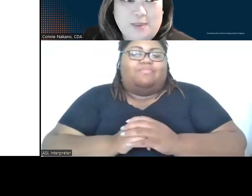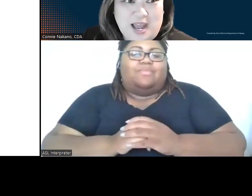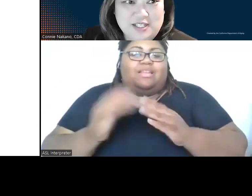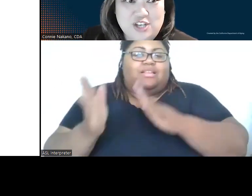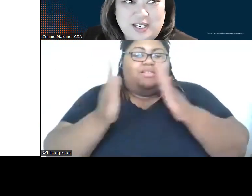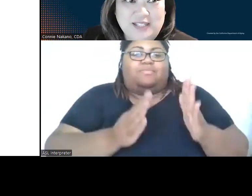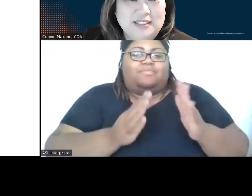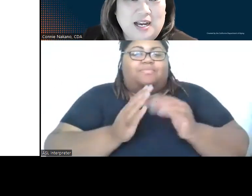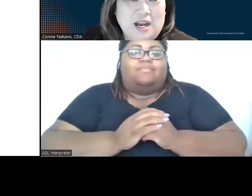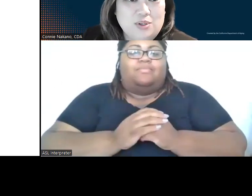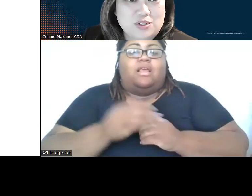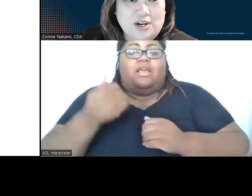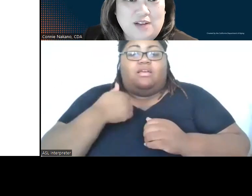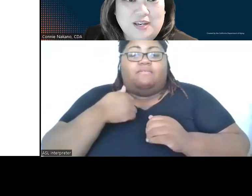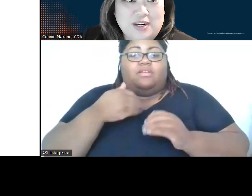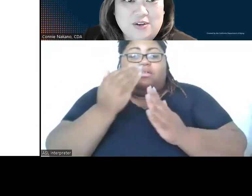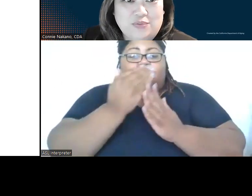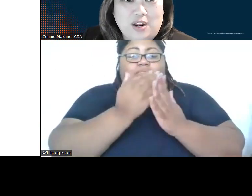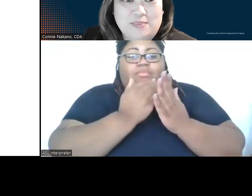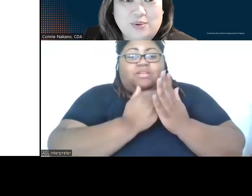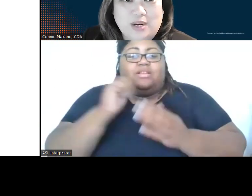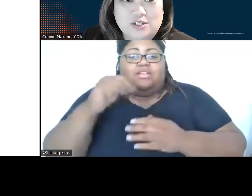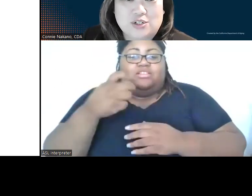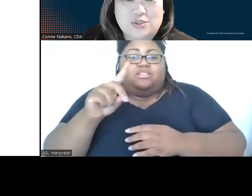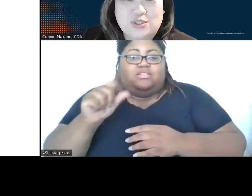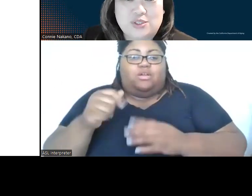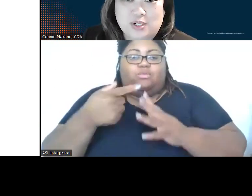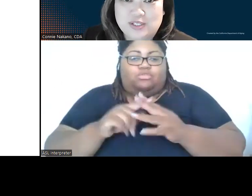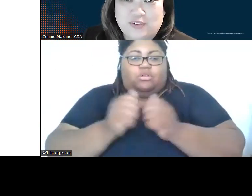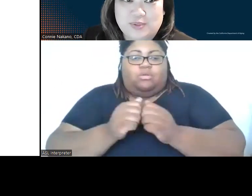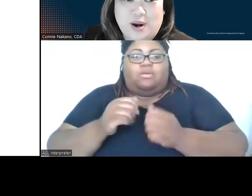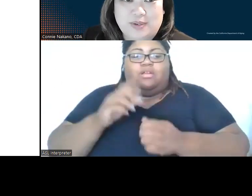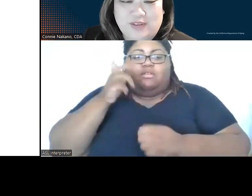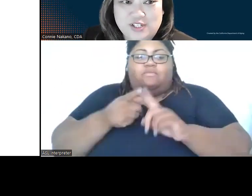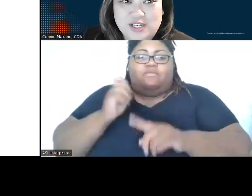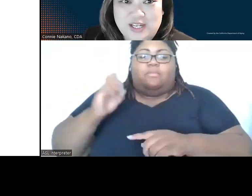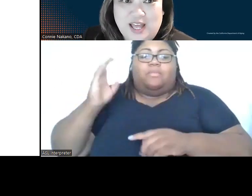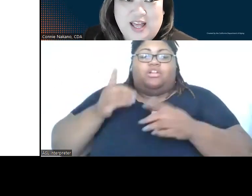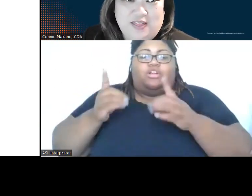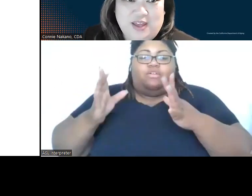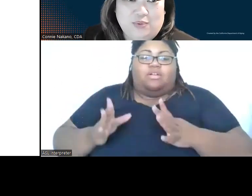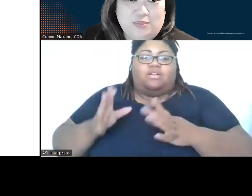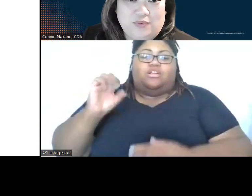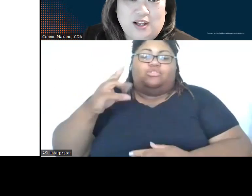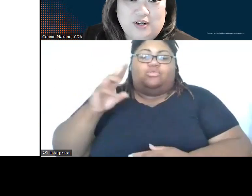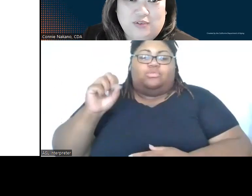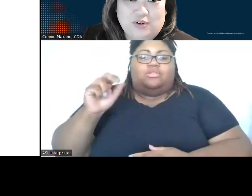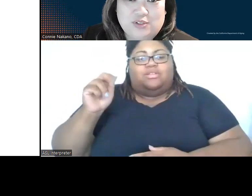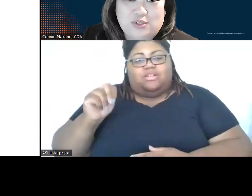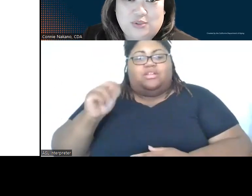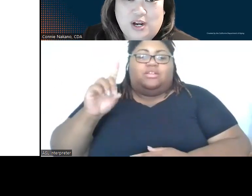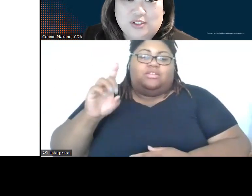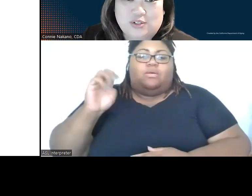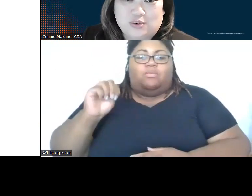So we've got a packed agenda. We'll start off hearing from Director Susan DeMorris from Department of Aging. Then we'll move on